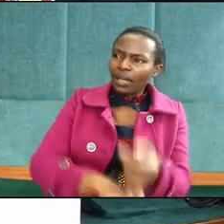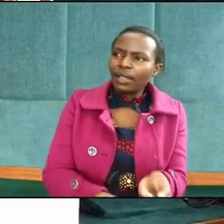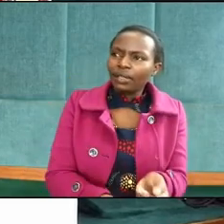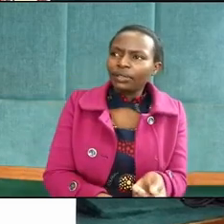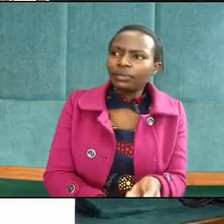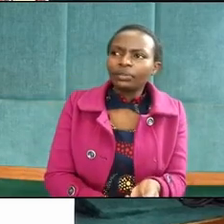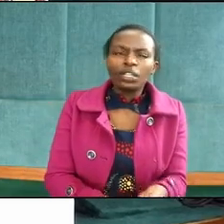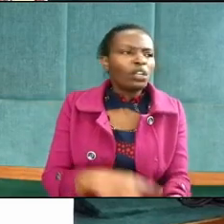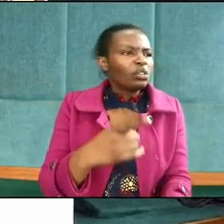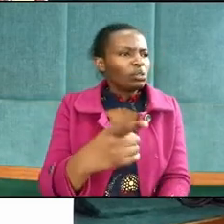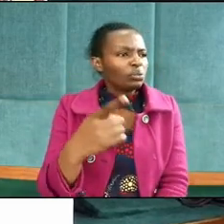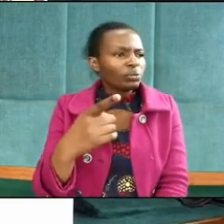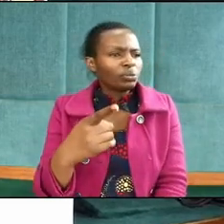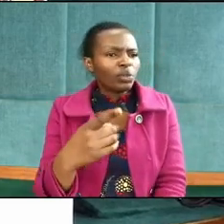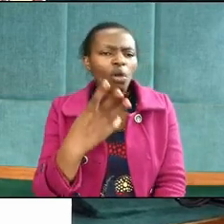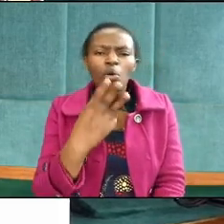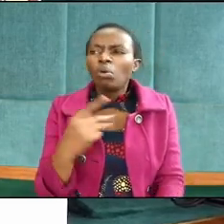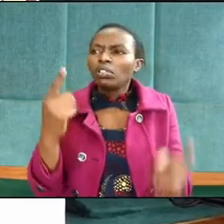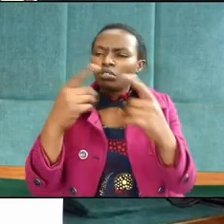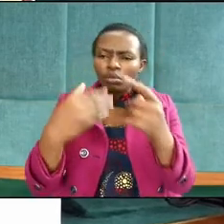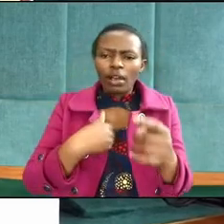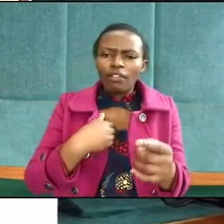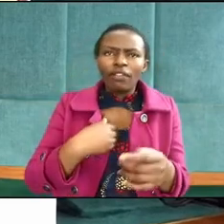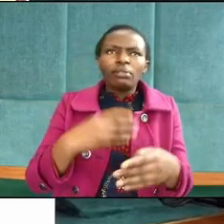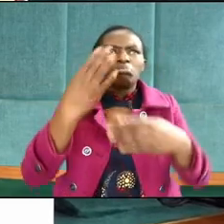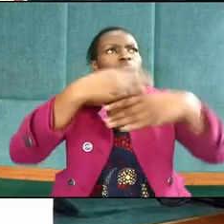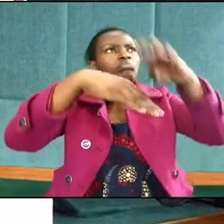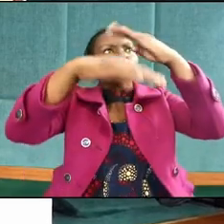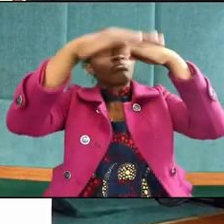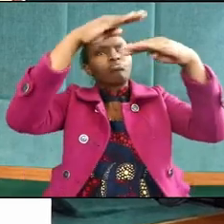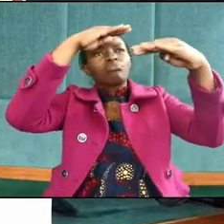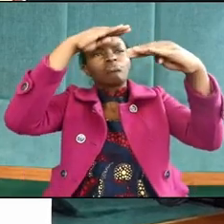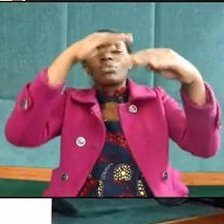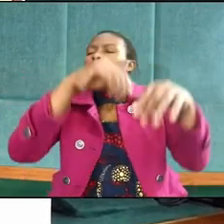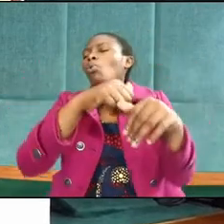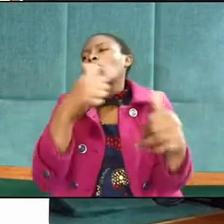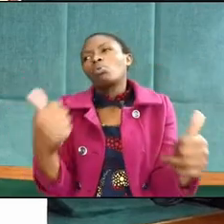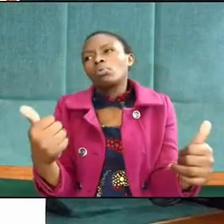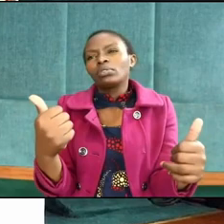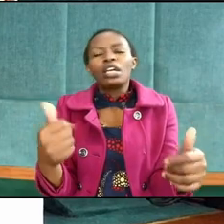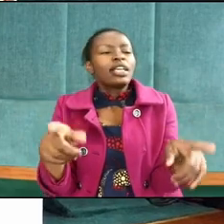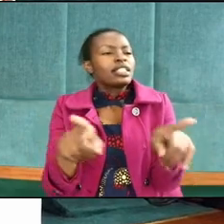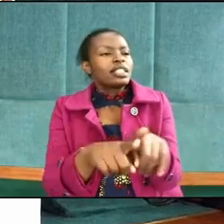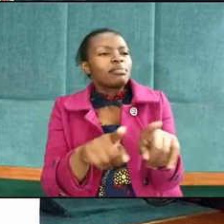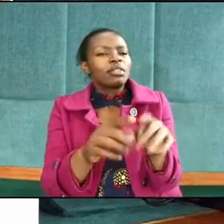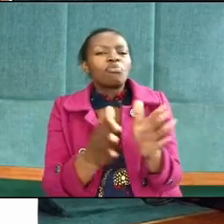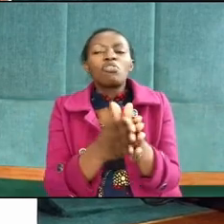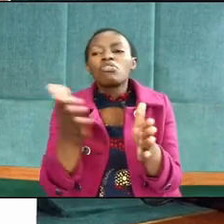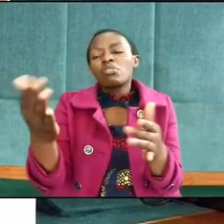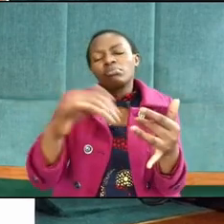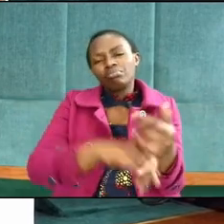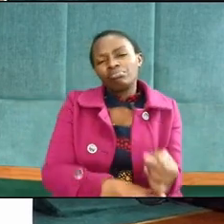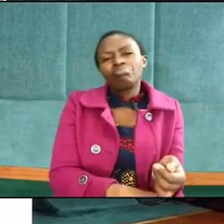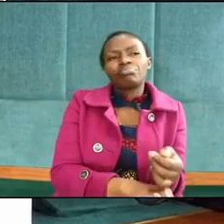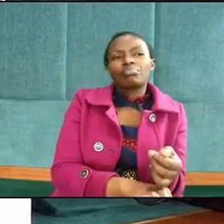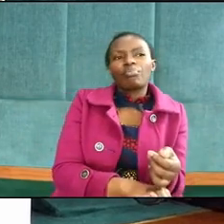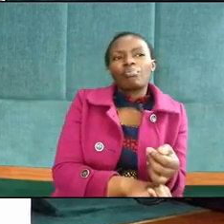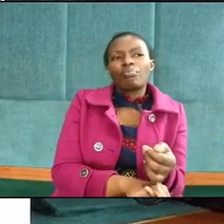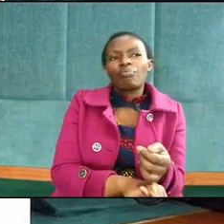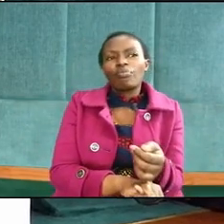if your aim is to get a PhD, aim also for your spouse to get a